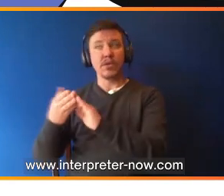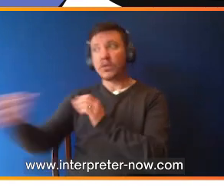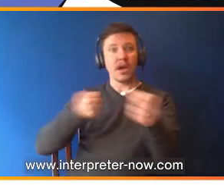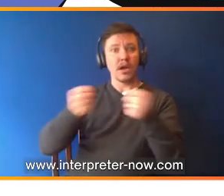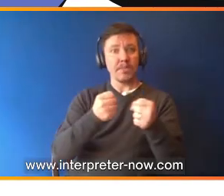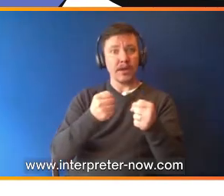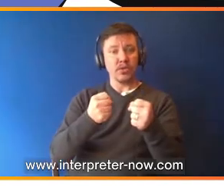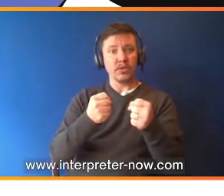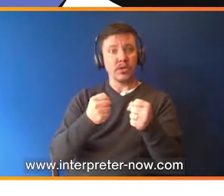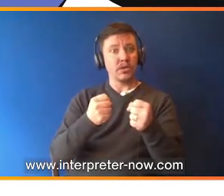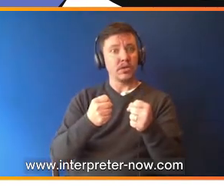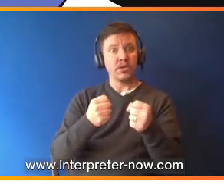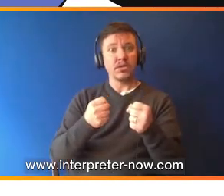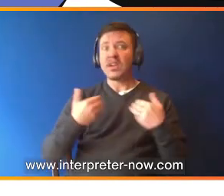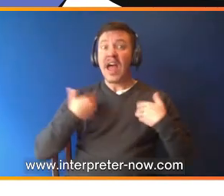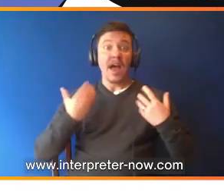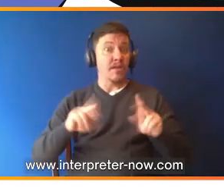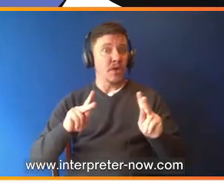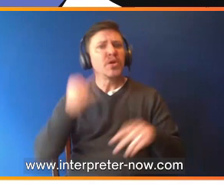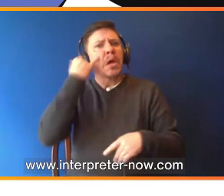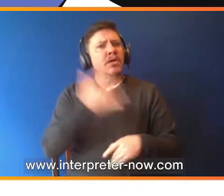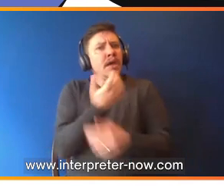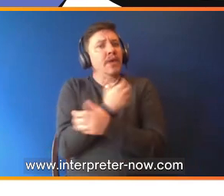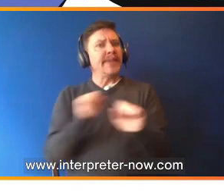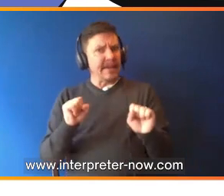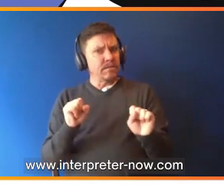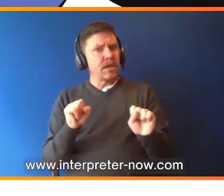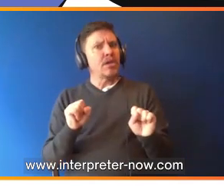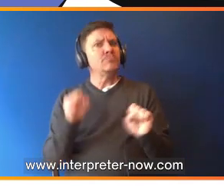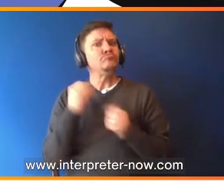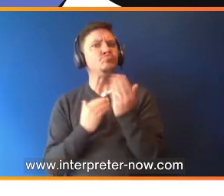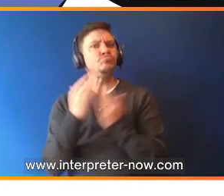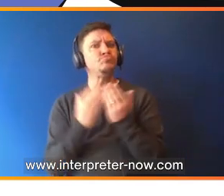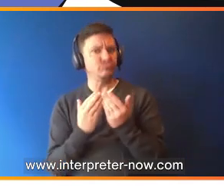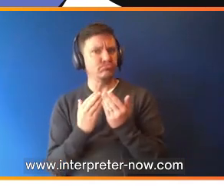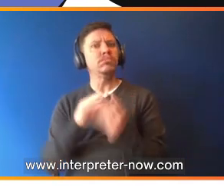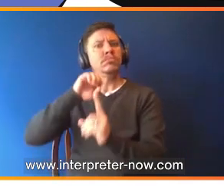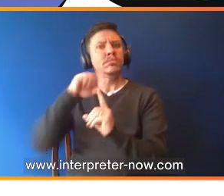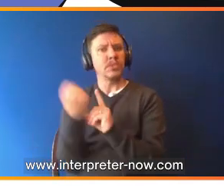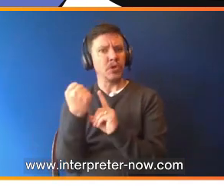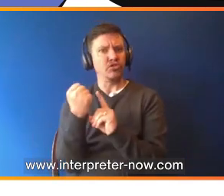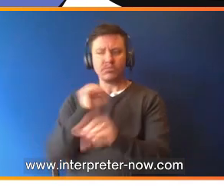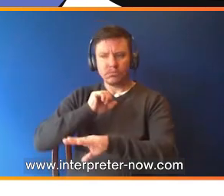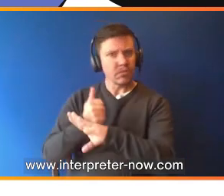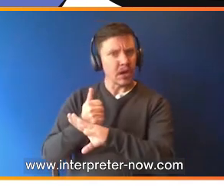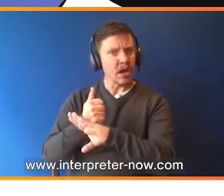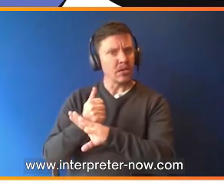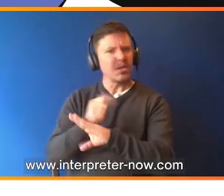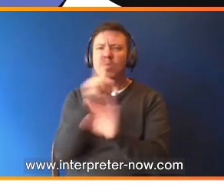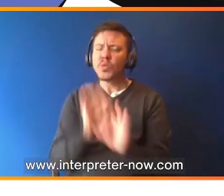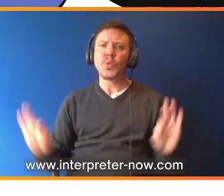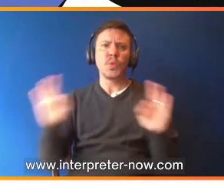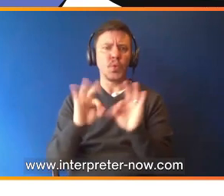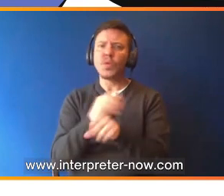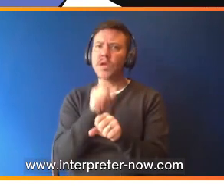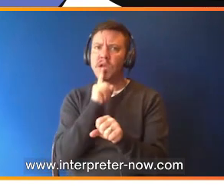to do is actually have folks who are part of marginalized communities come in and just have a chance, if they feel safe and